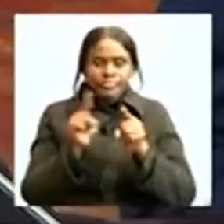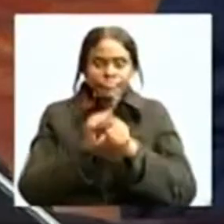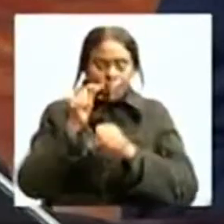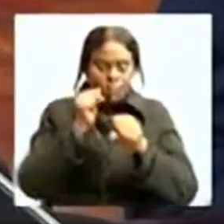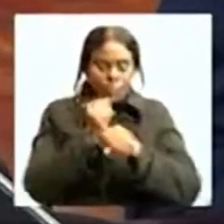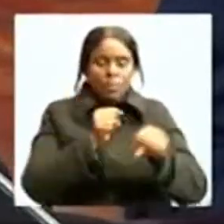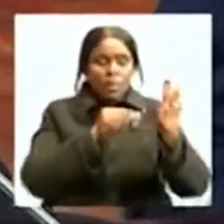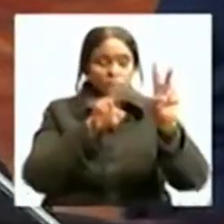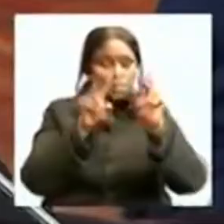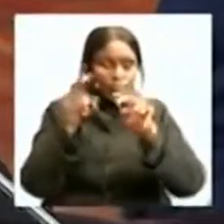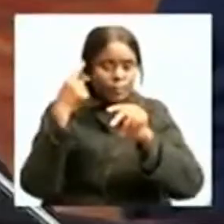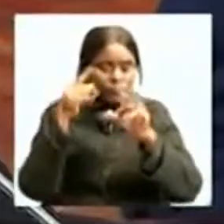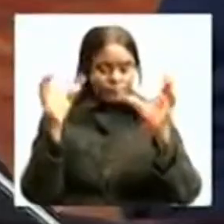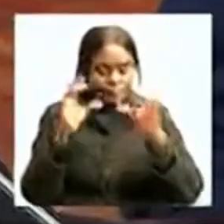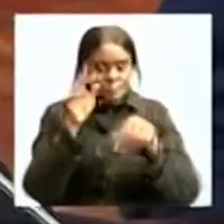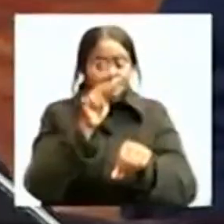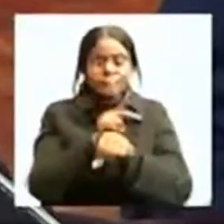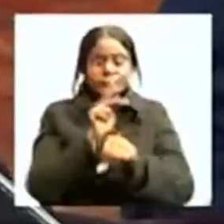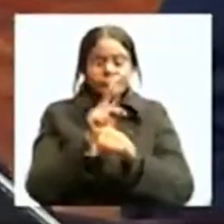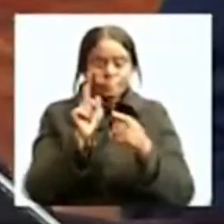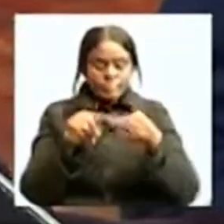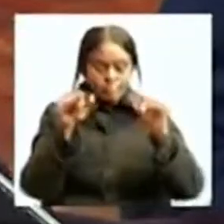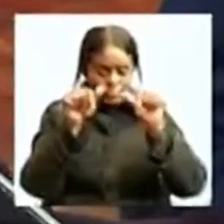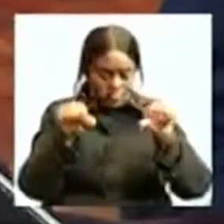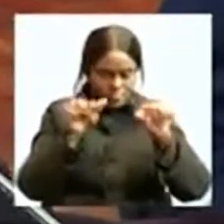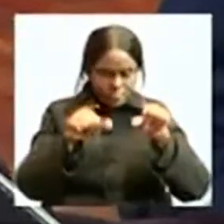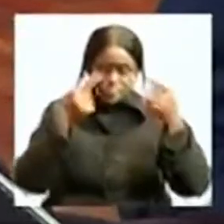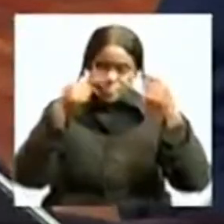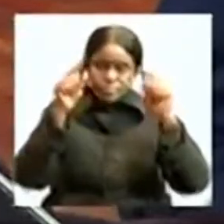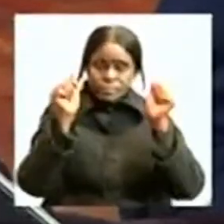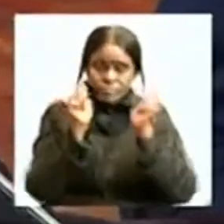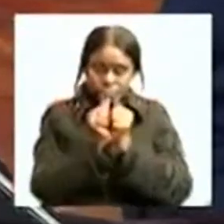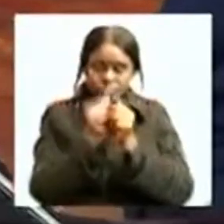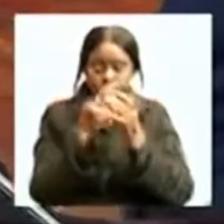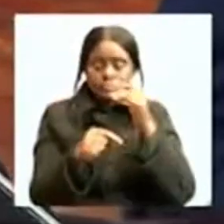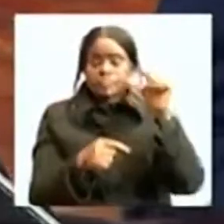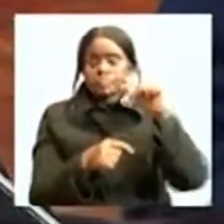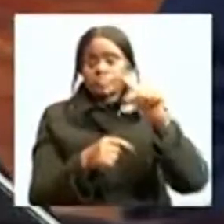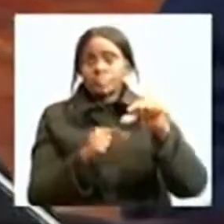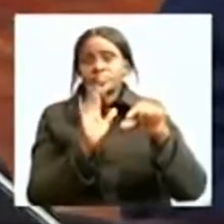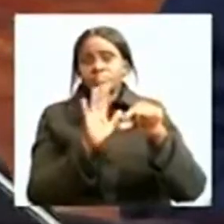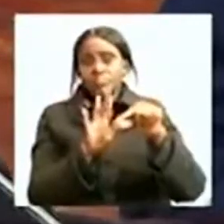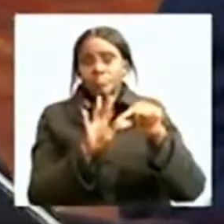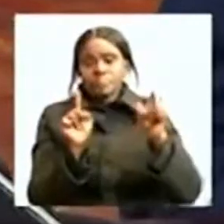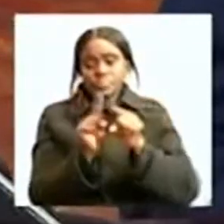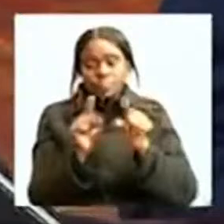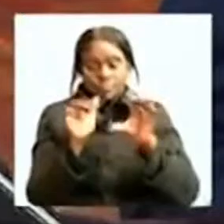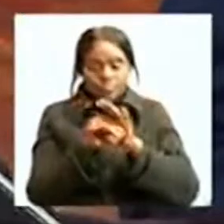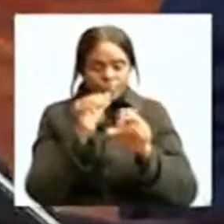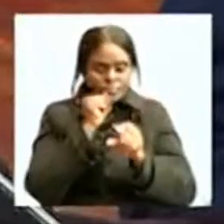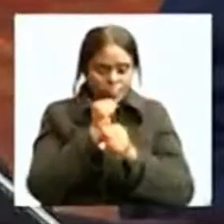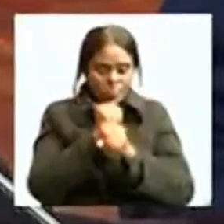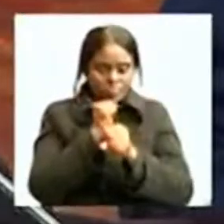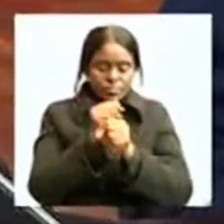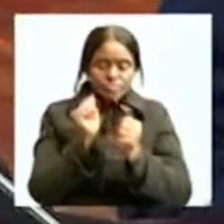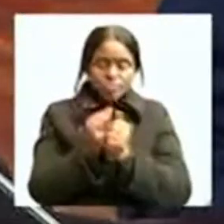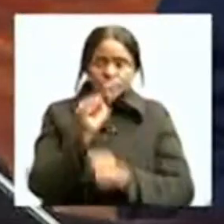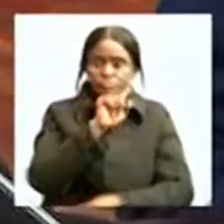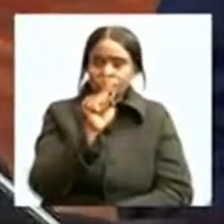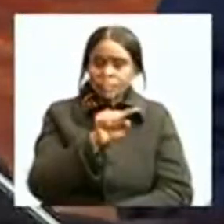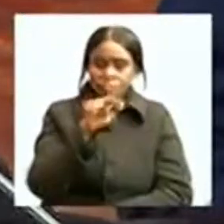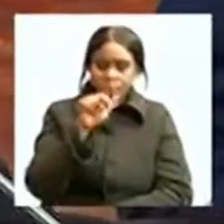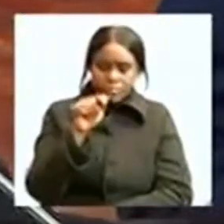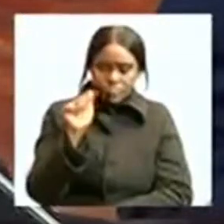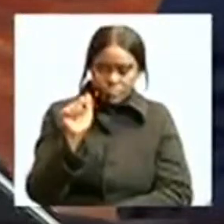site inspections of community projects to assess progress and quality. In collaboration with ZPPA